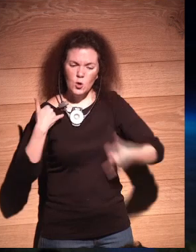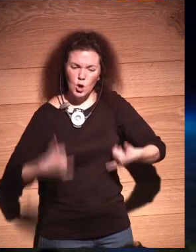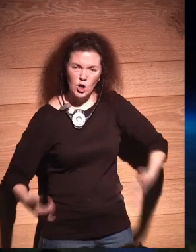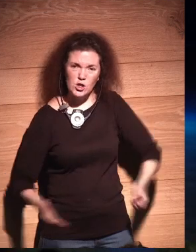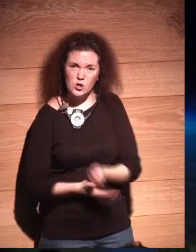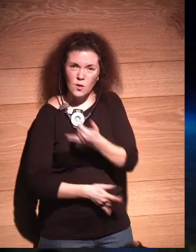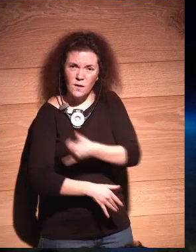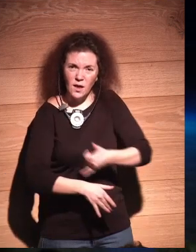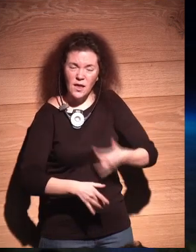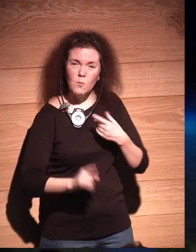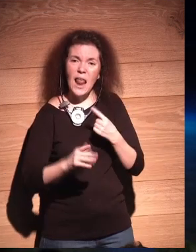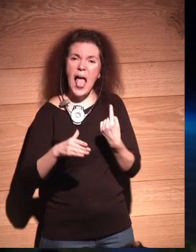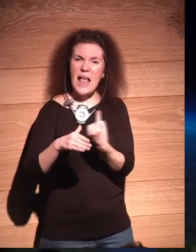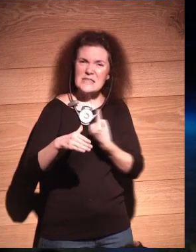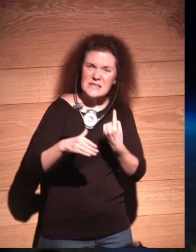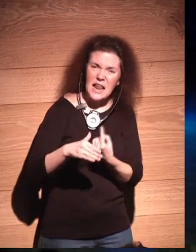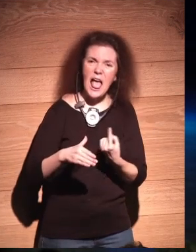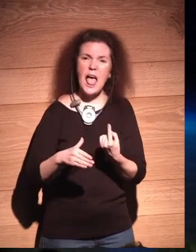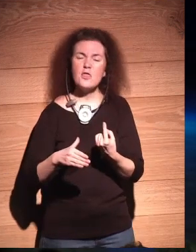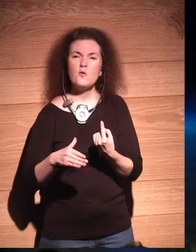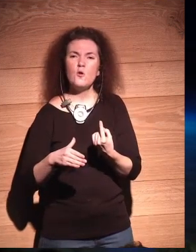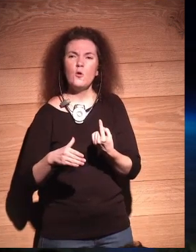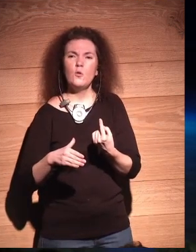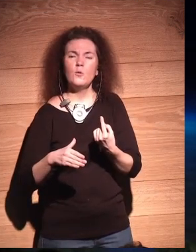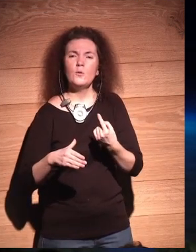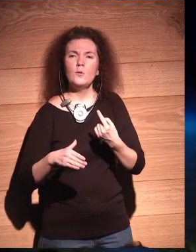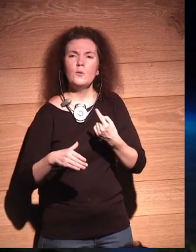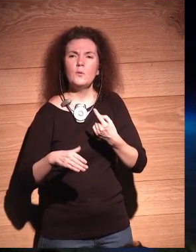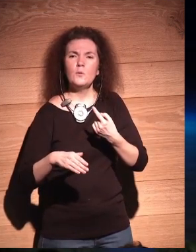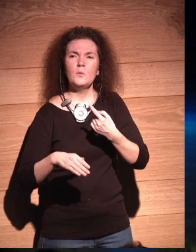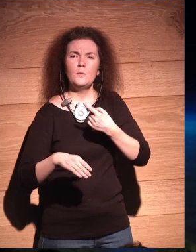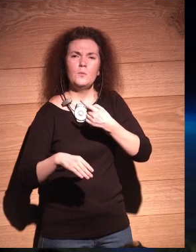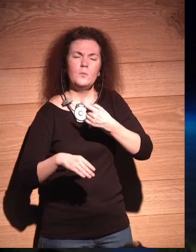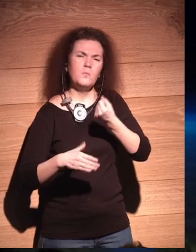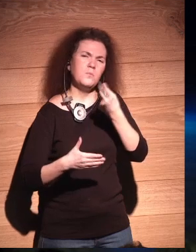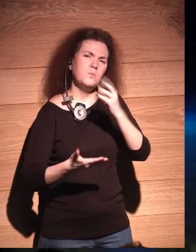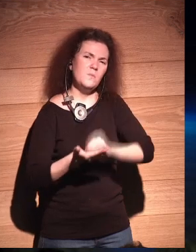solitary. Many of his bones were broken. Of